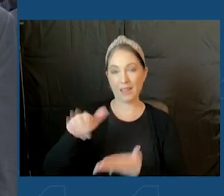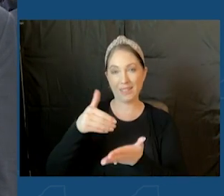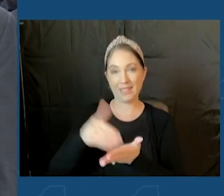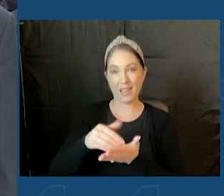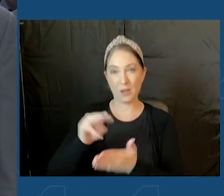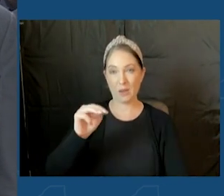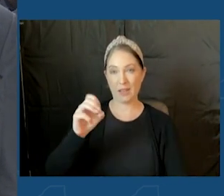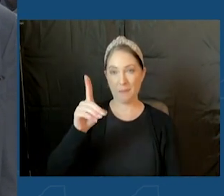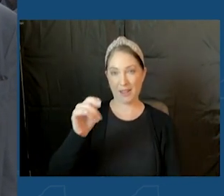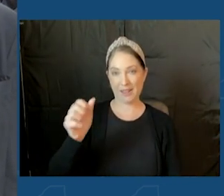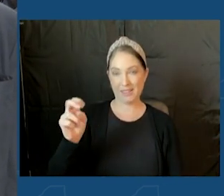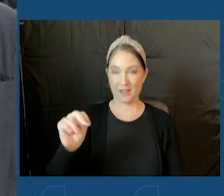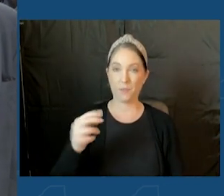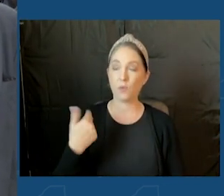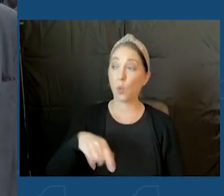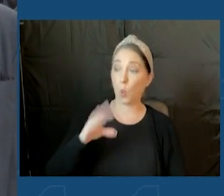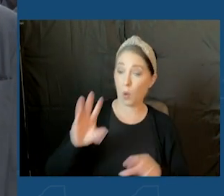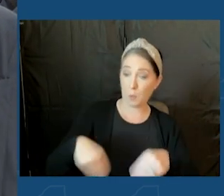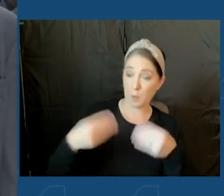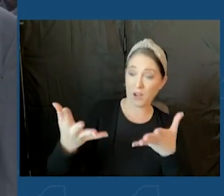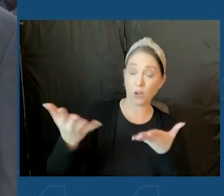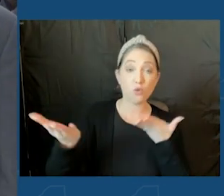services, experience,